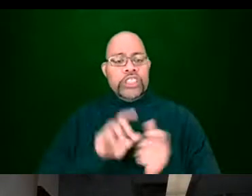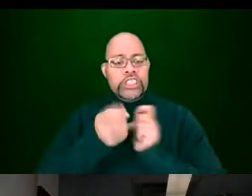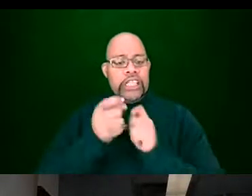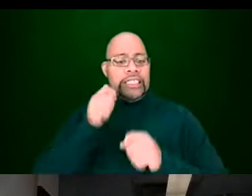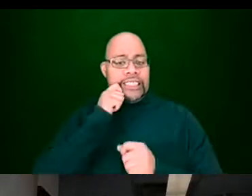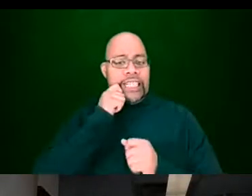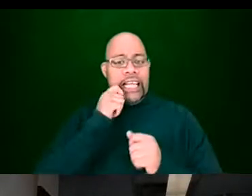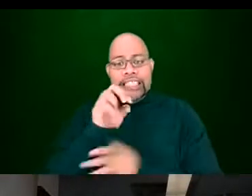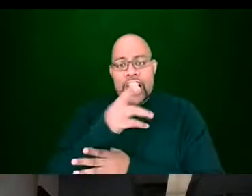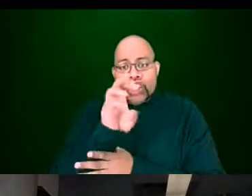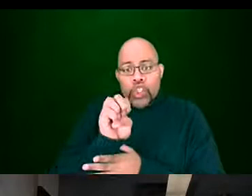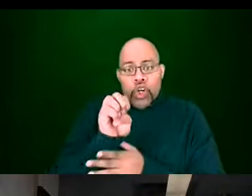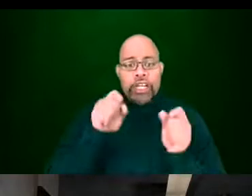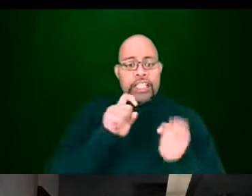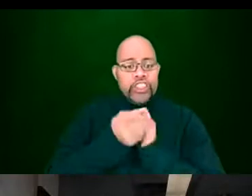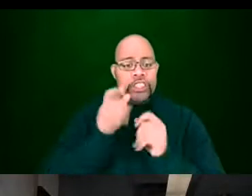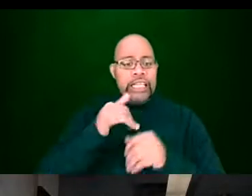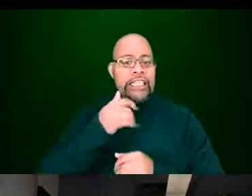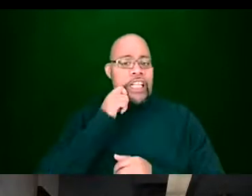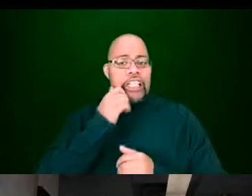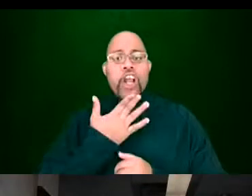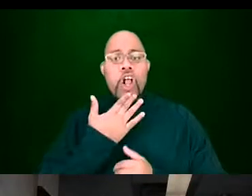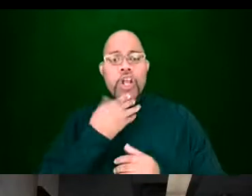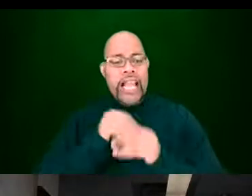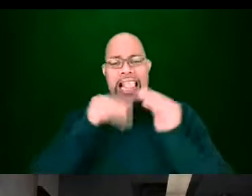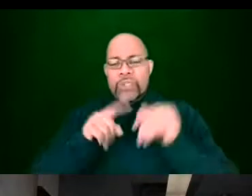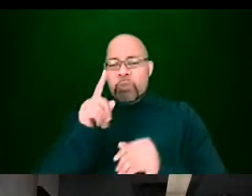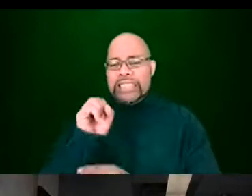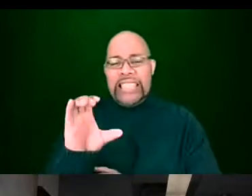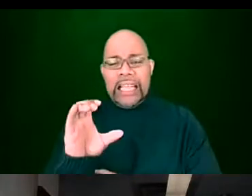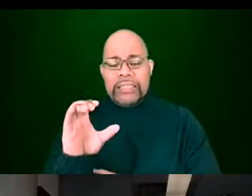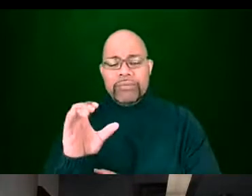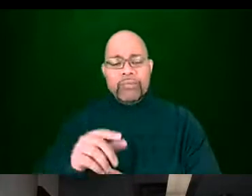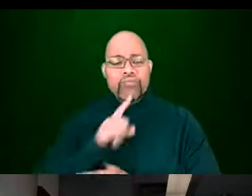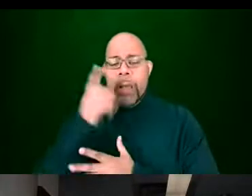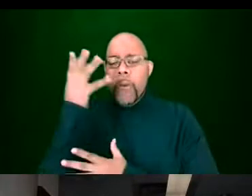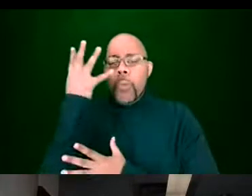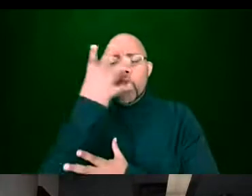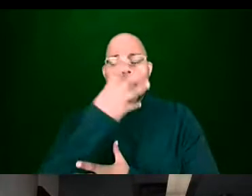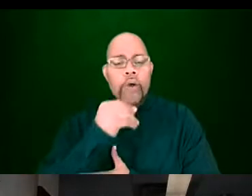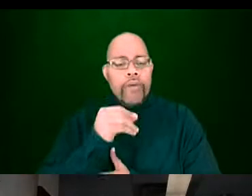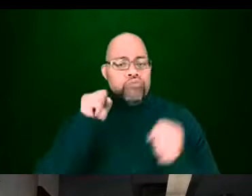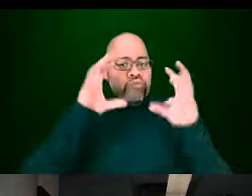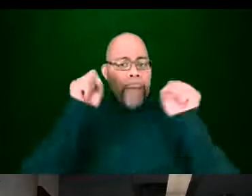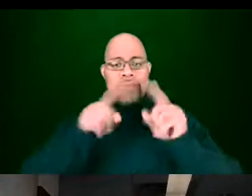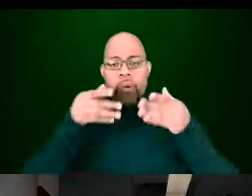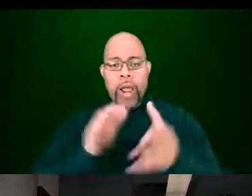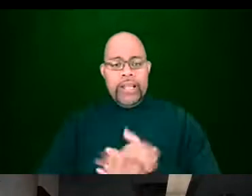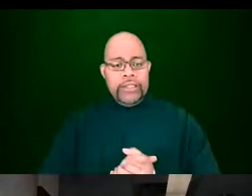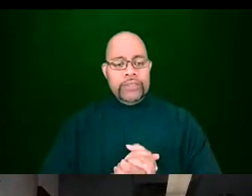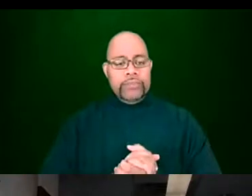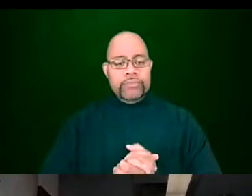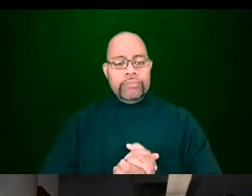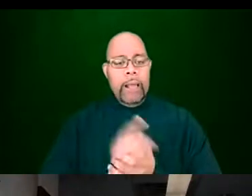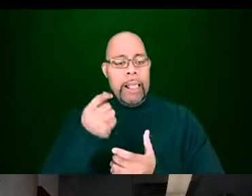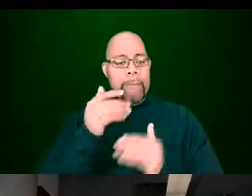skin texture, they can change their skin color in less than a second in really beautiful and incredible ways. I'm a little